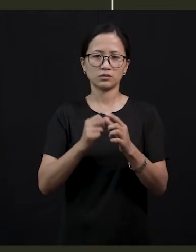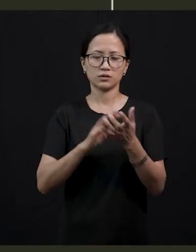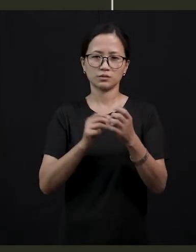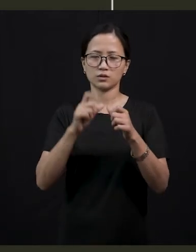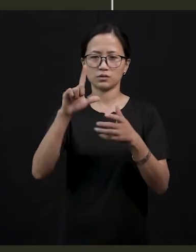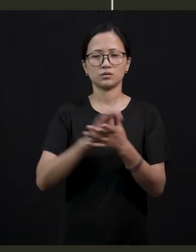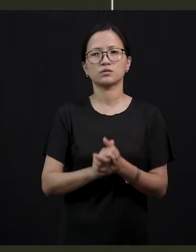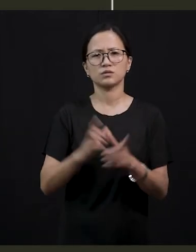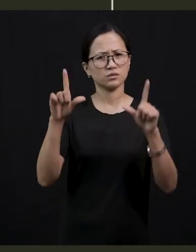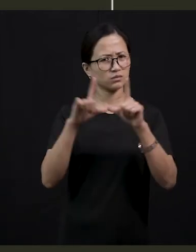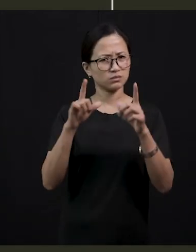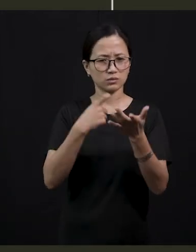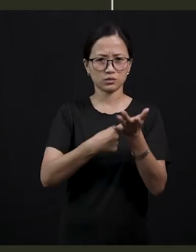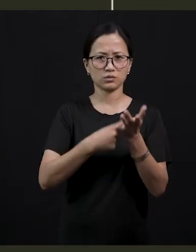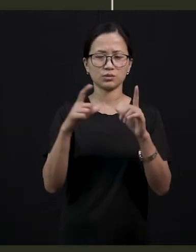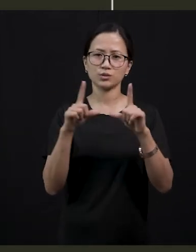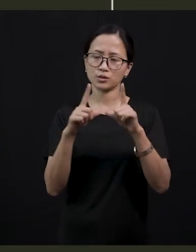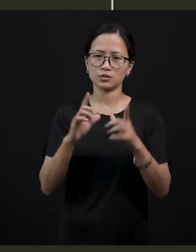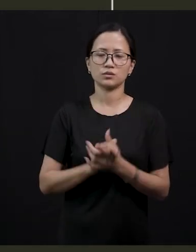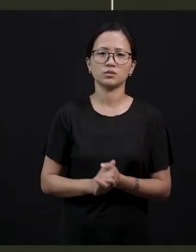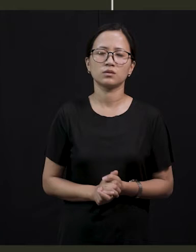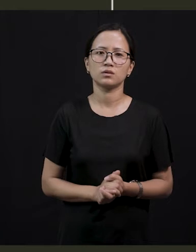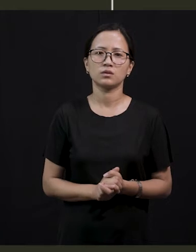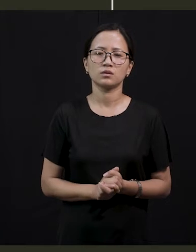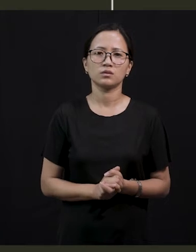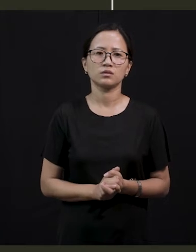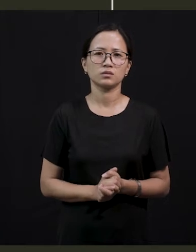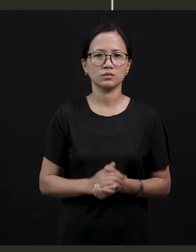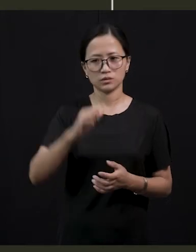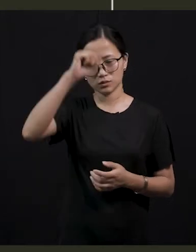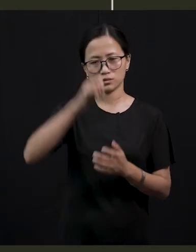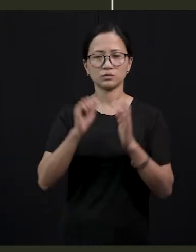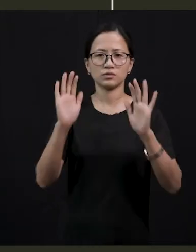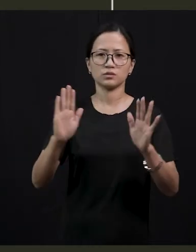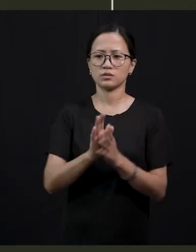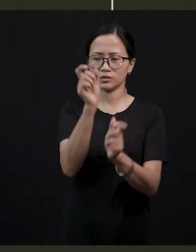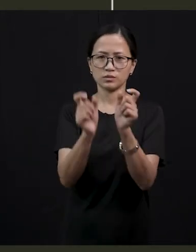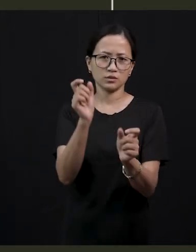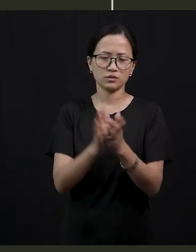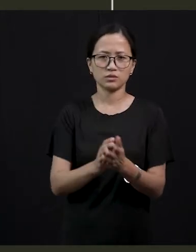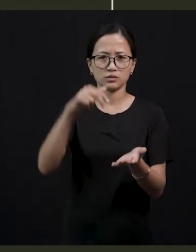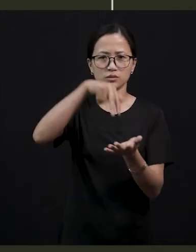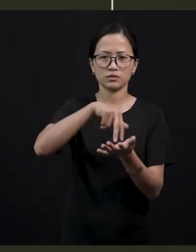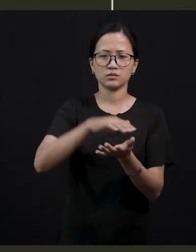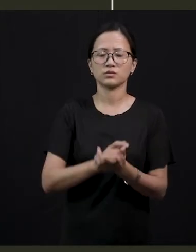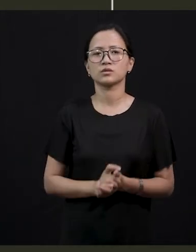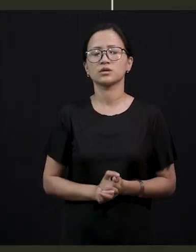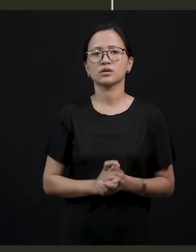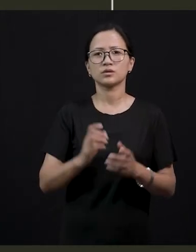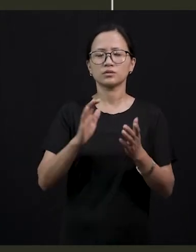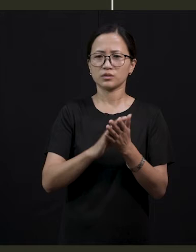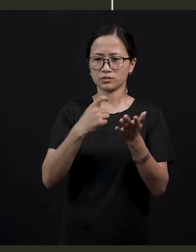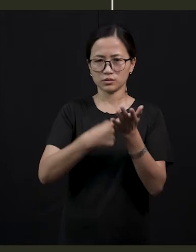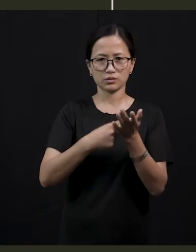Unfortunately, I don't know about the other countries, but unfortunately in India, we do have people standing even with a criminal